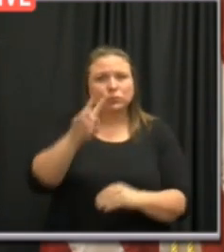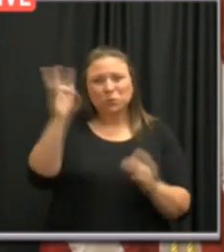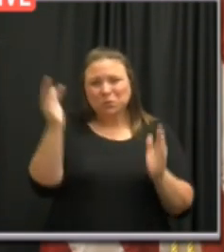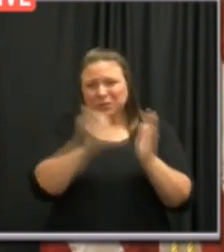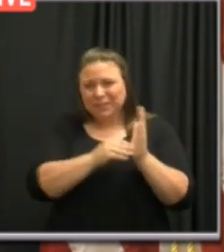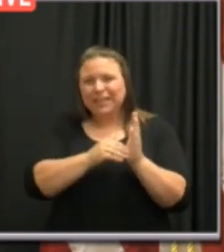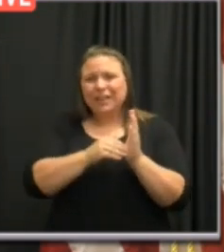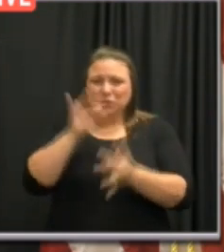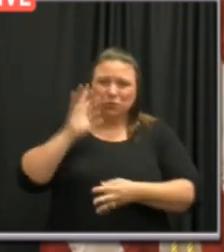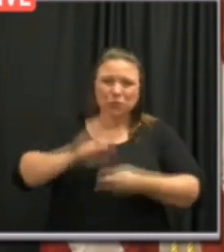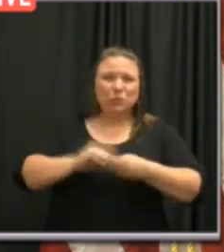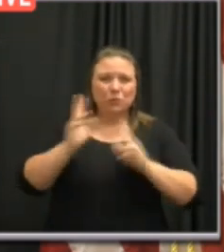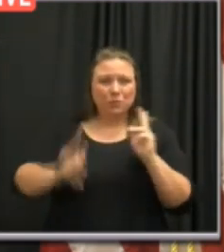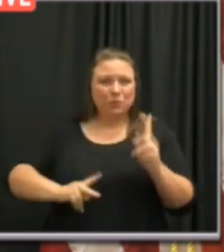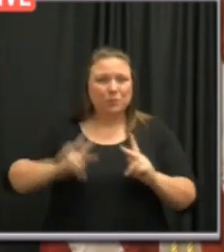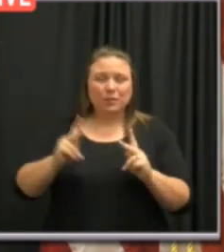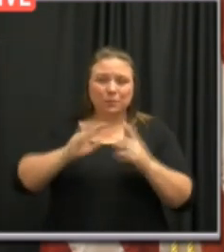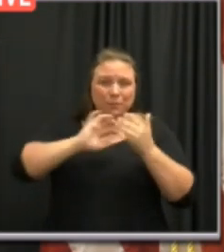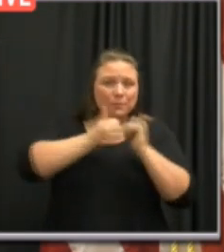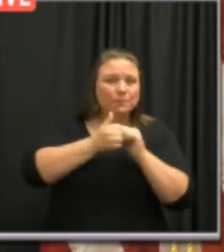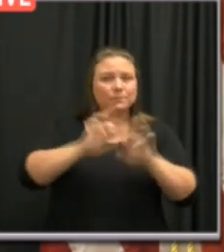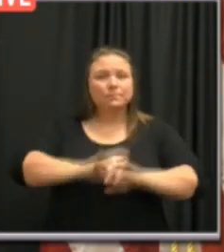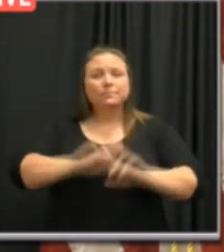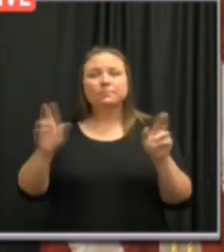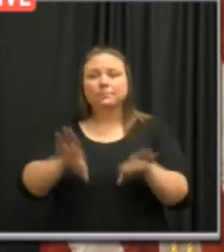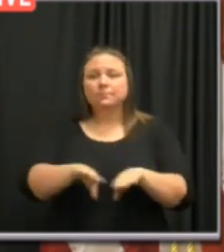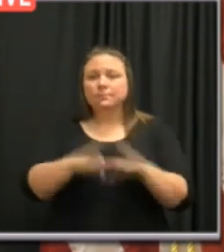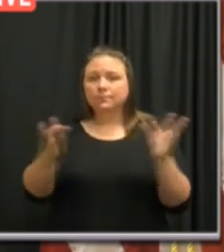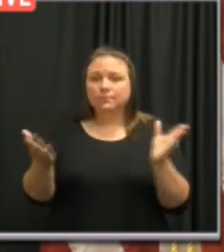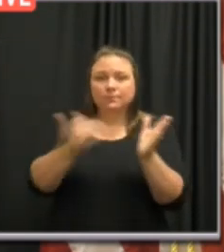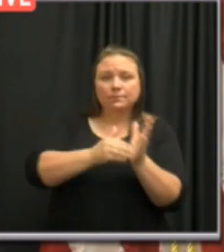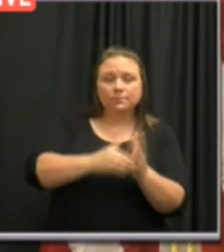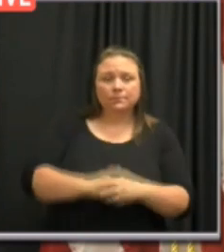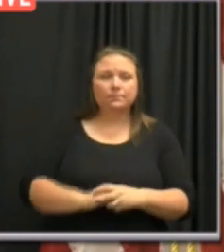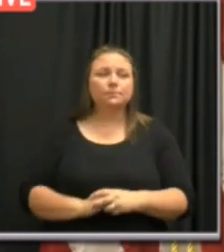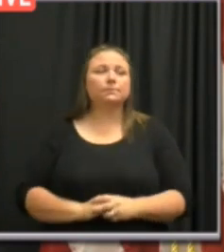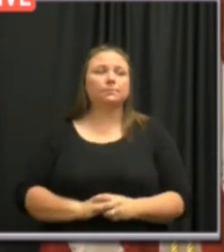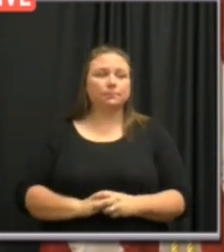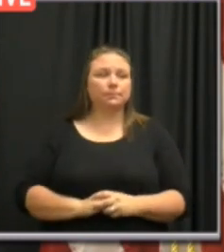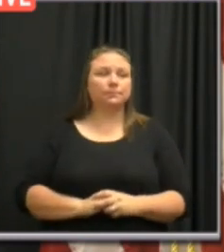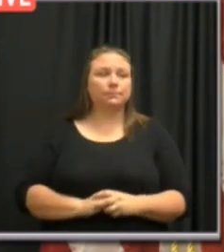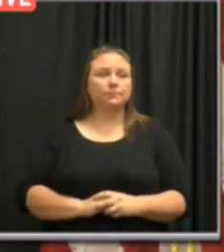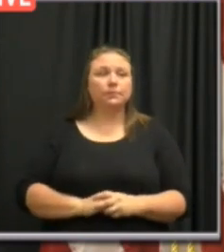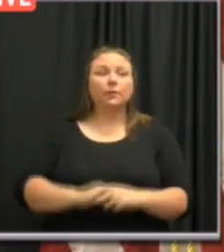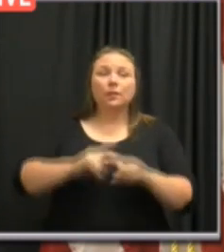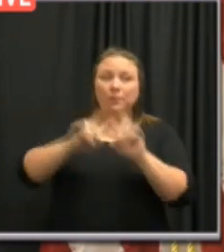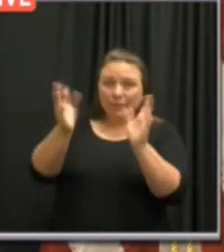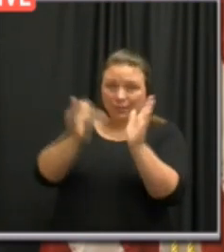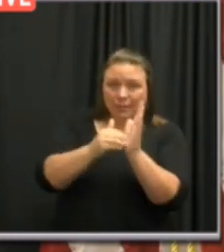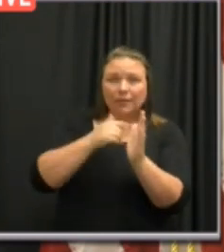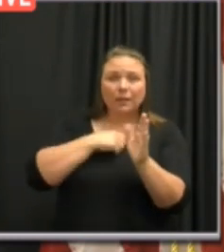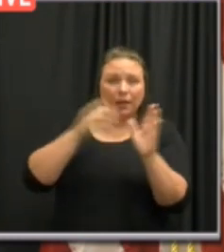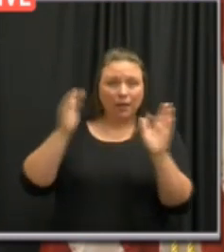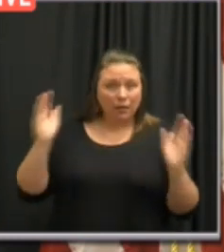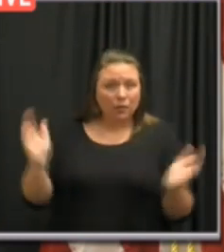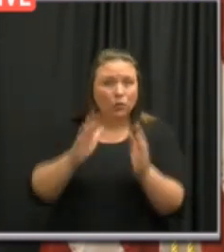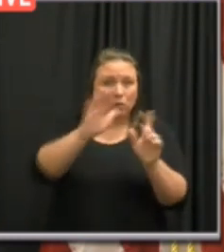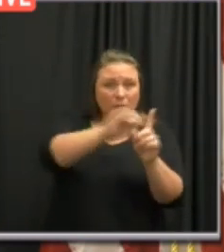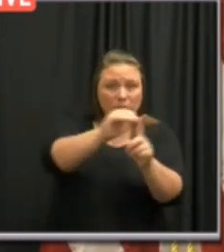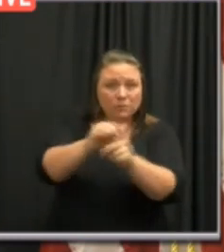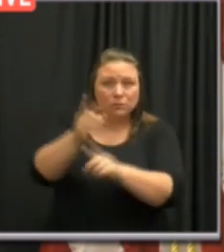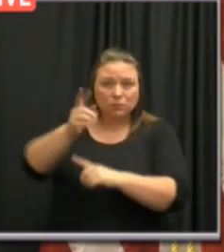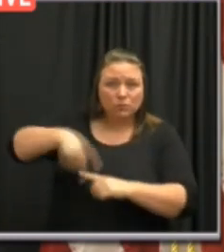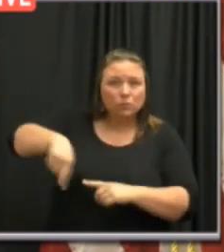2,000 total attendees on how to prepare for our phased economic reopening. But once again, I urge everyone